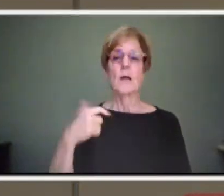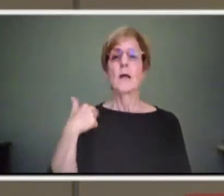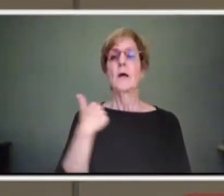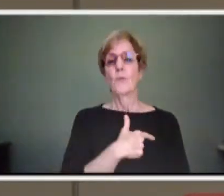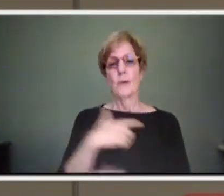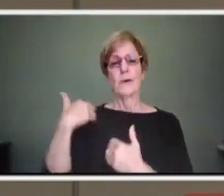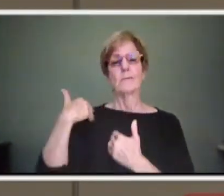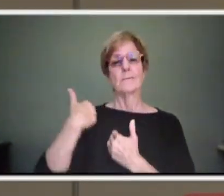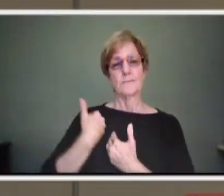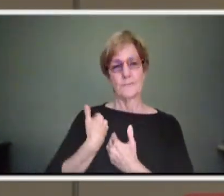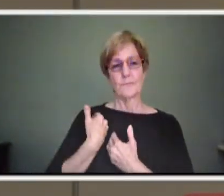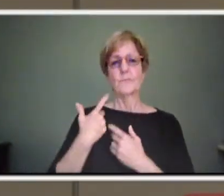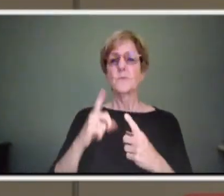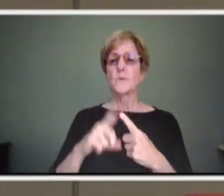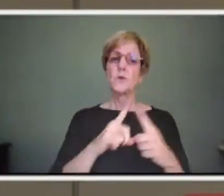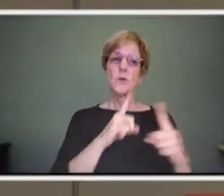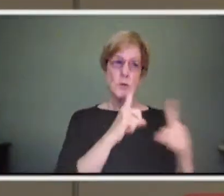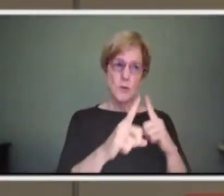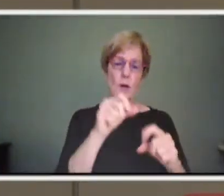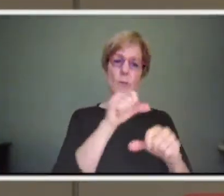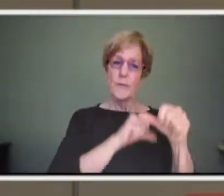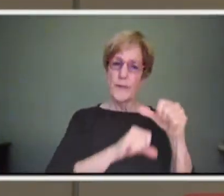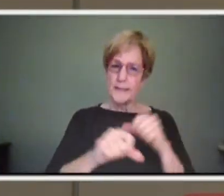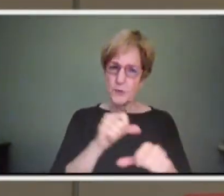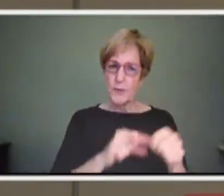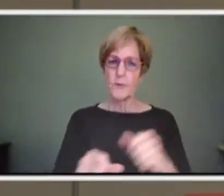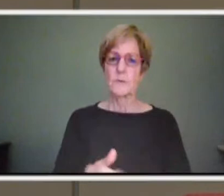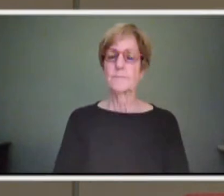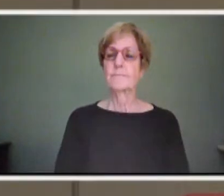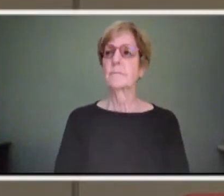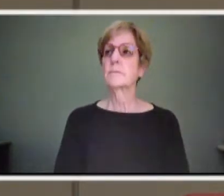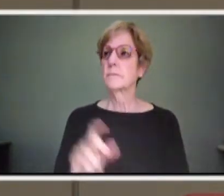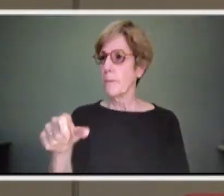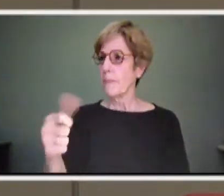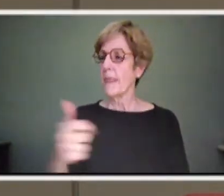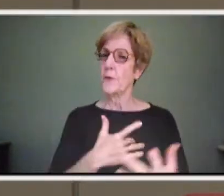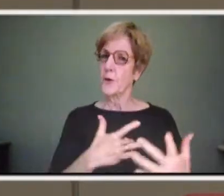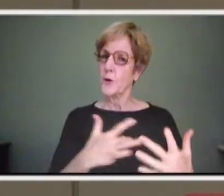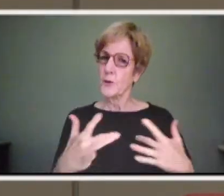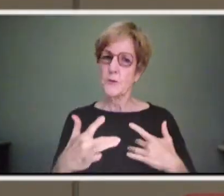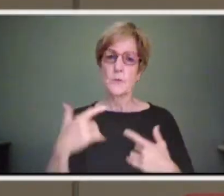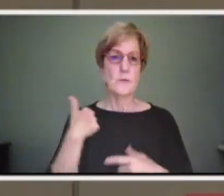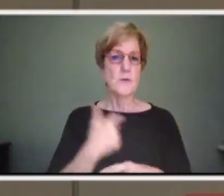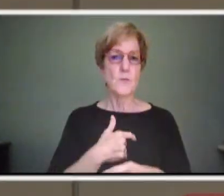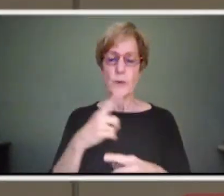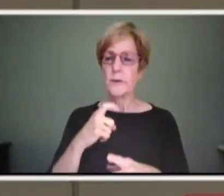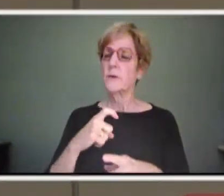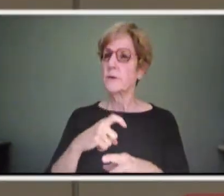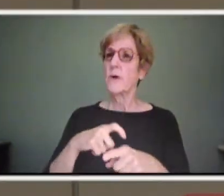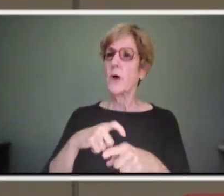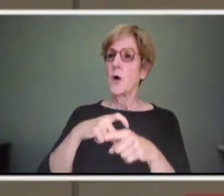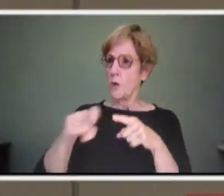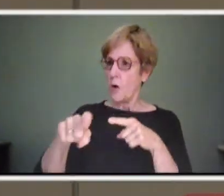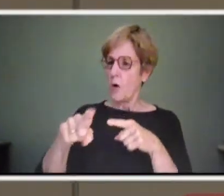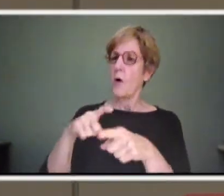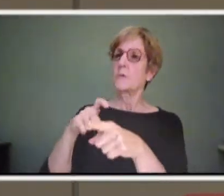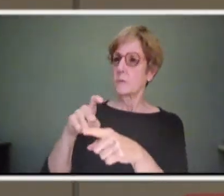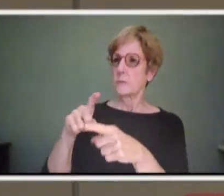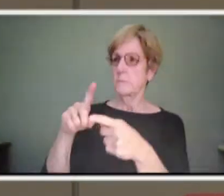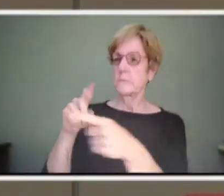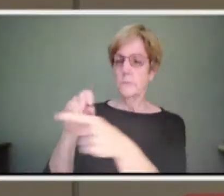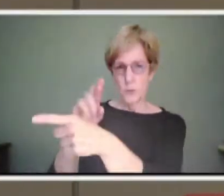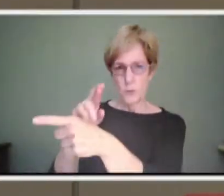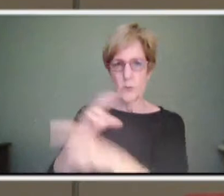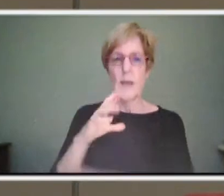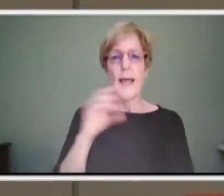responsibility to talk to each other. If anyone had additional concerns, we could have picked up the phone as well and reached out. The whole purpose, as